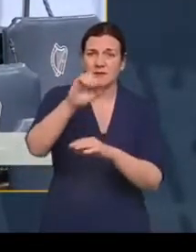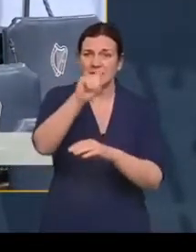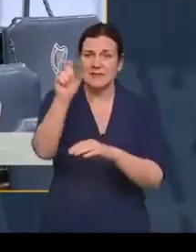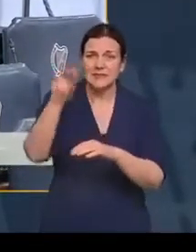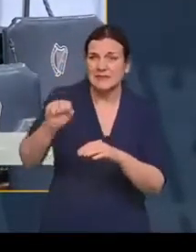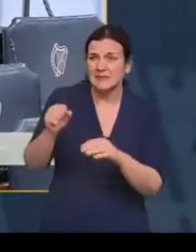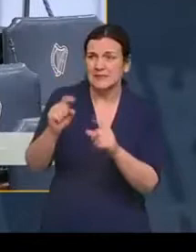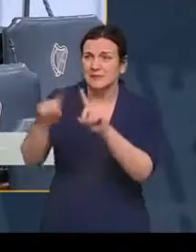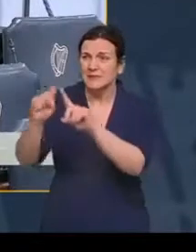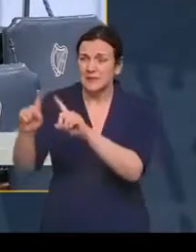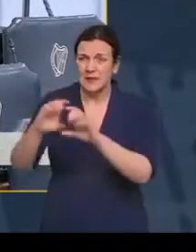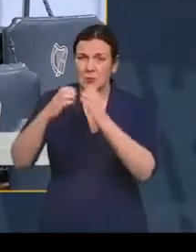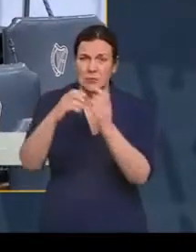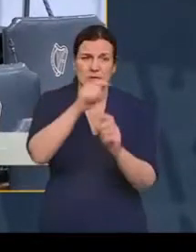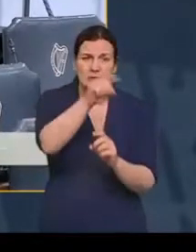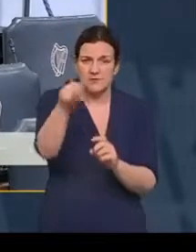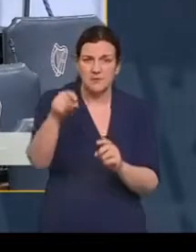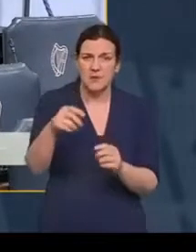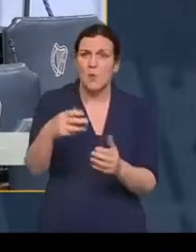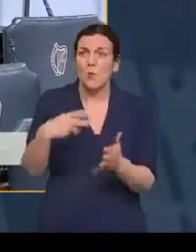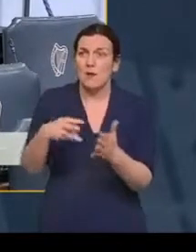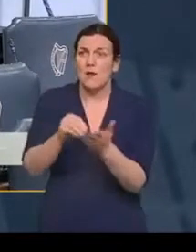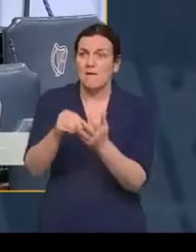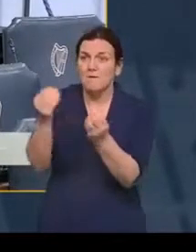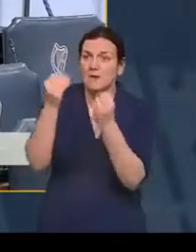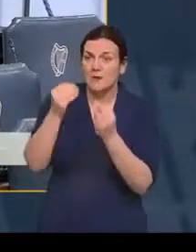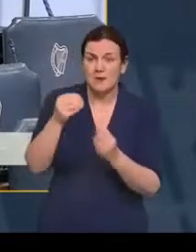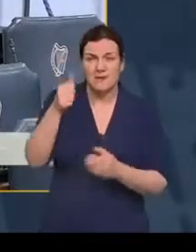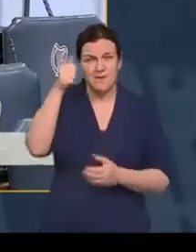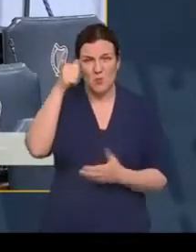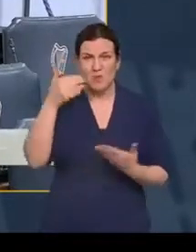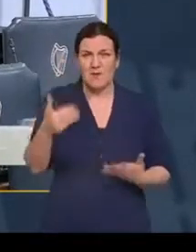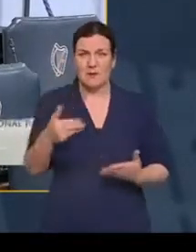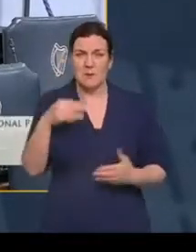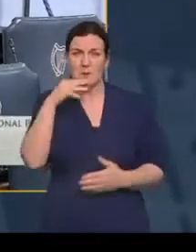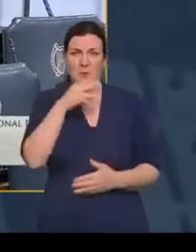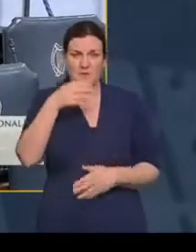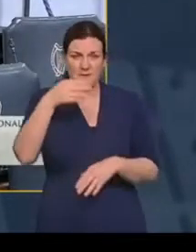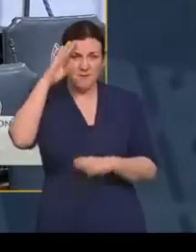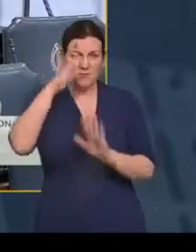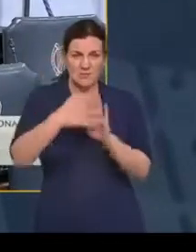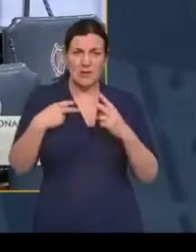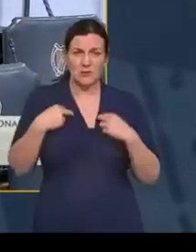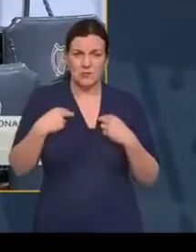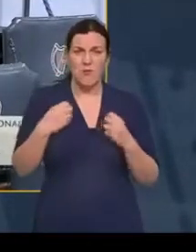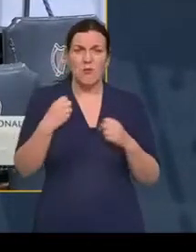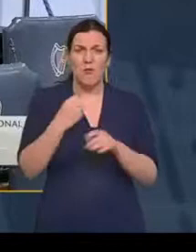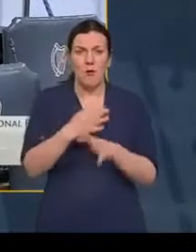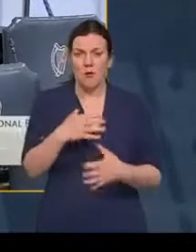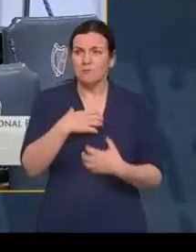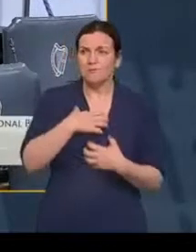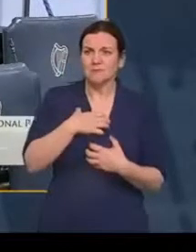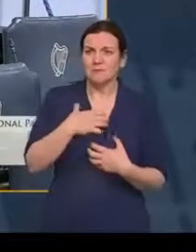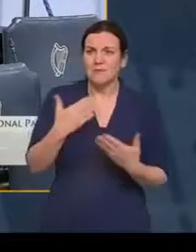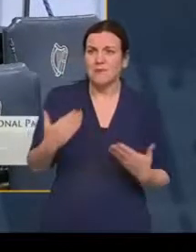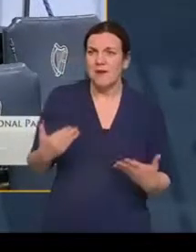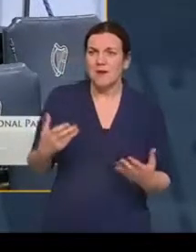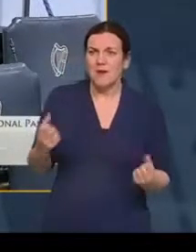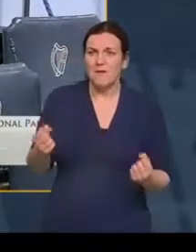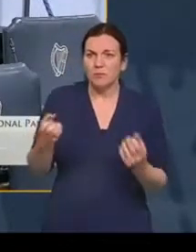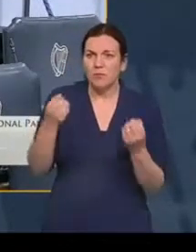communities, and having all of us having learned about the importance of Irish Sign Language. I think we're all